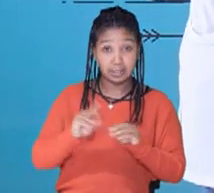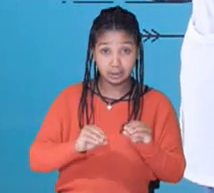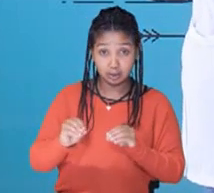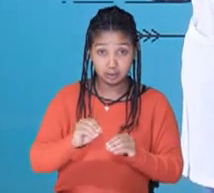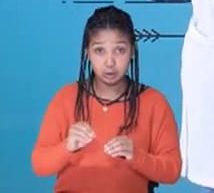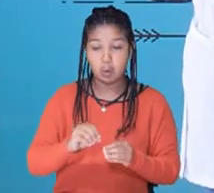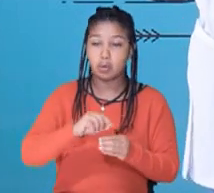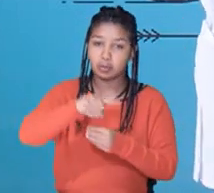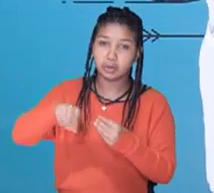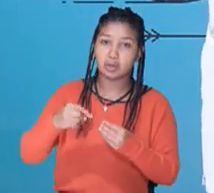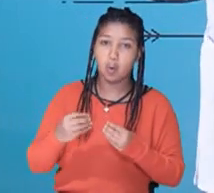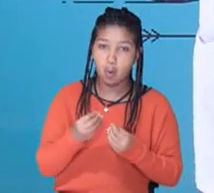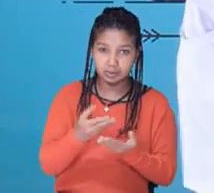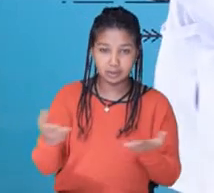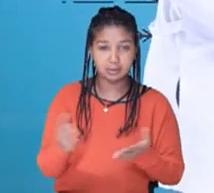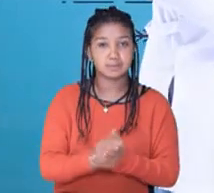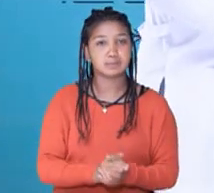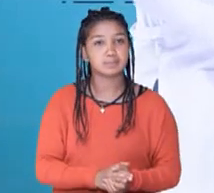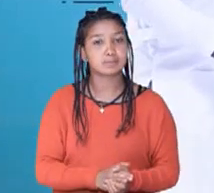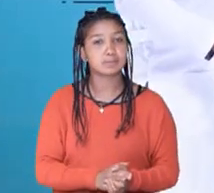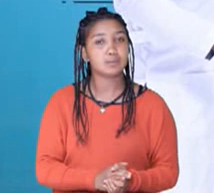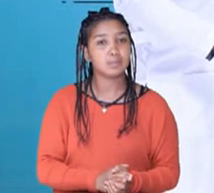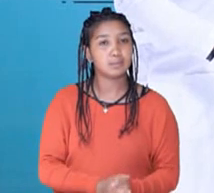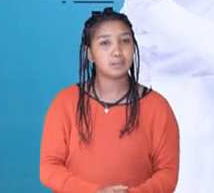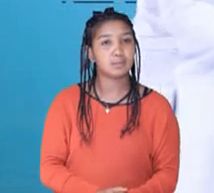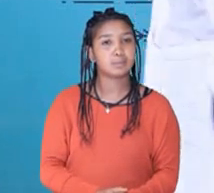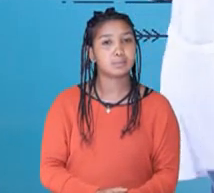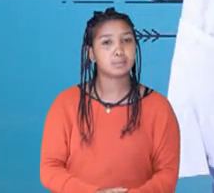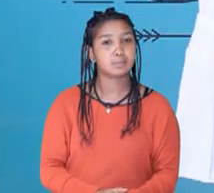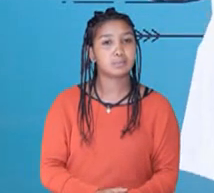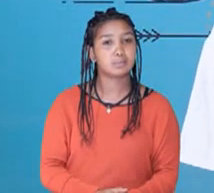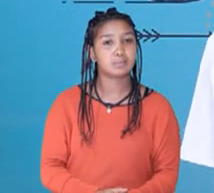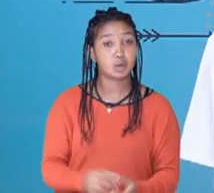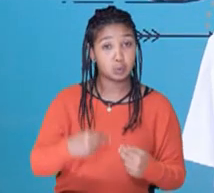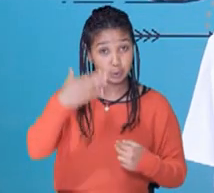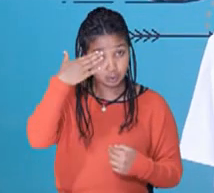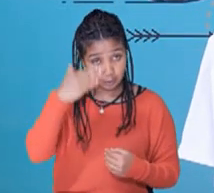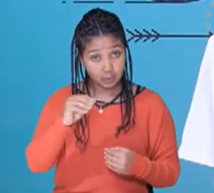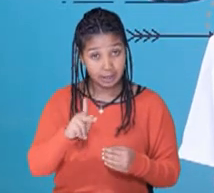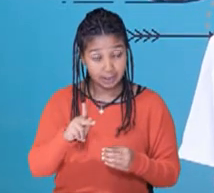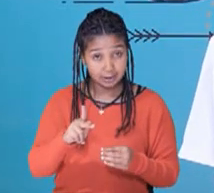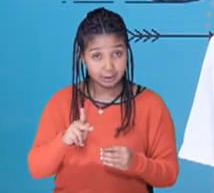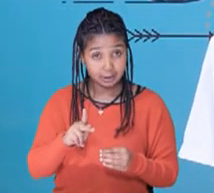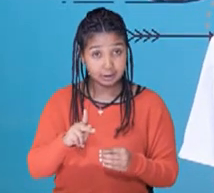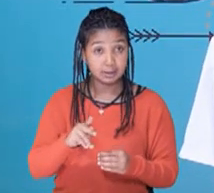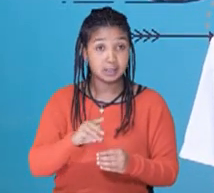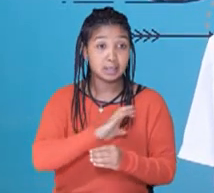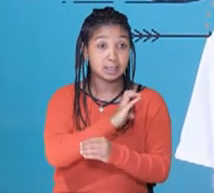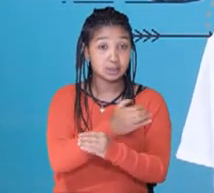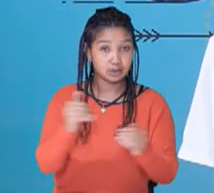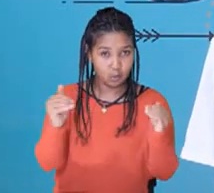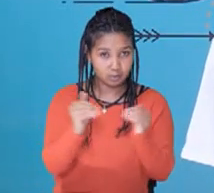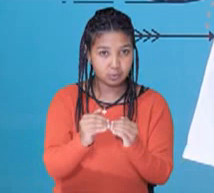for rotating object, as what? We know that kinetic energy